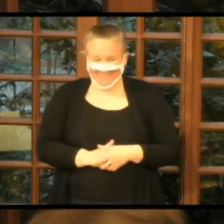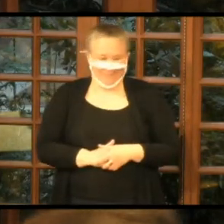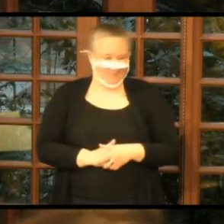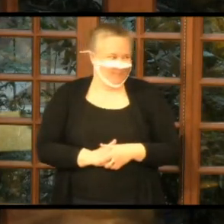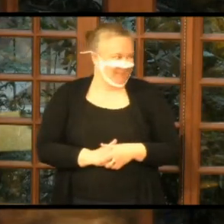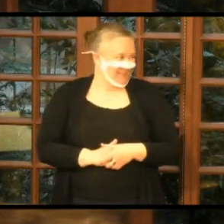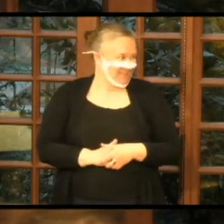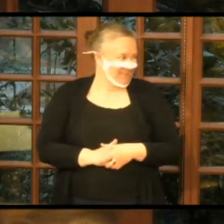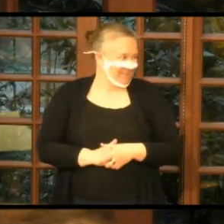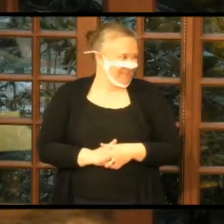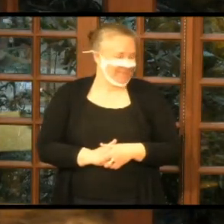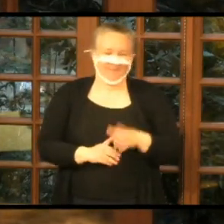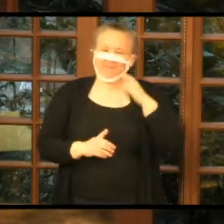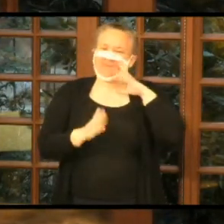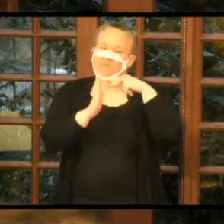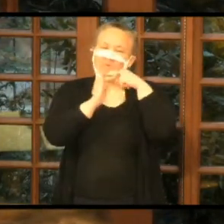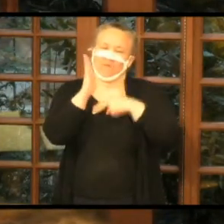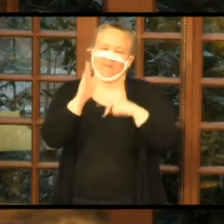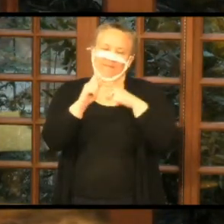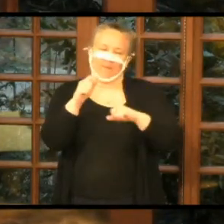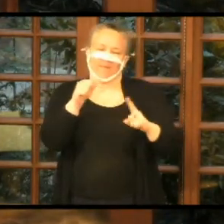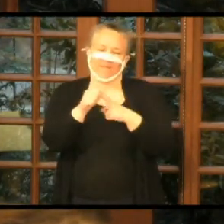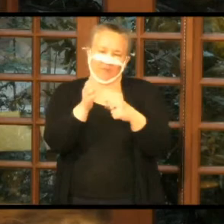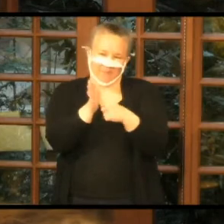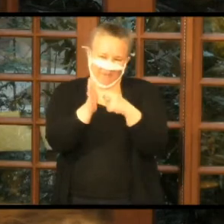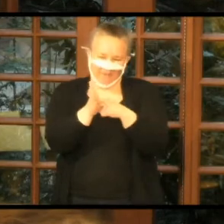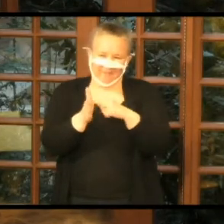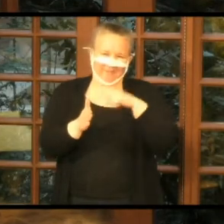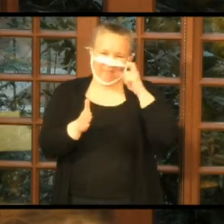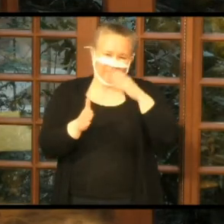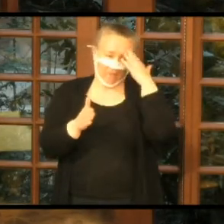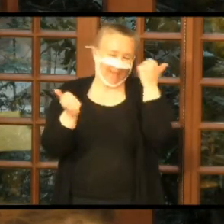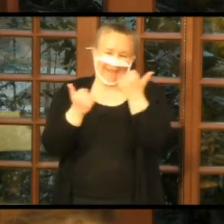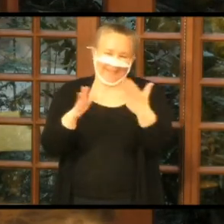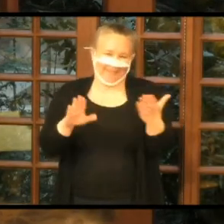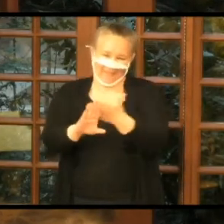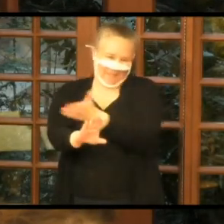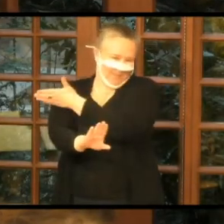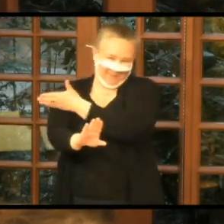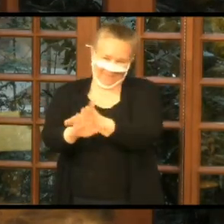I'm gonna read from the first page so you don't need to know anything.